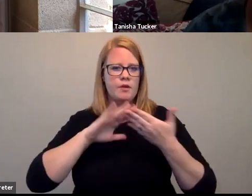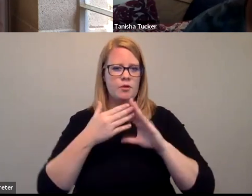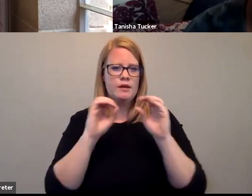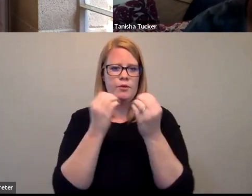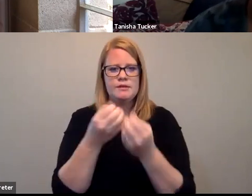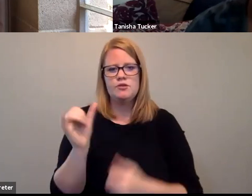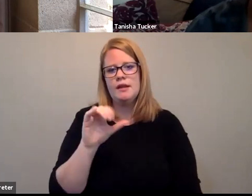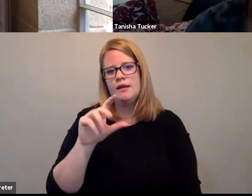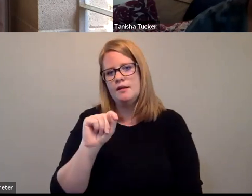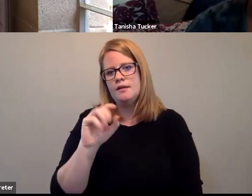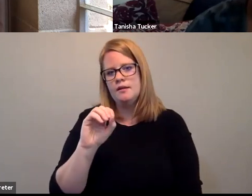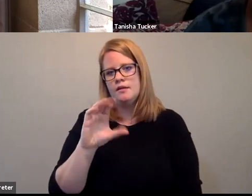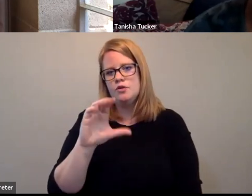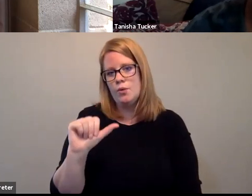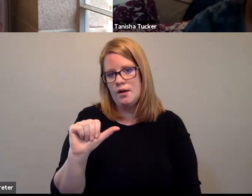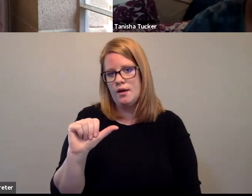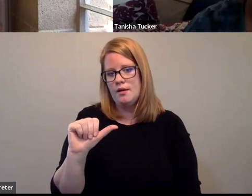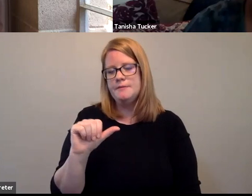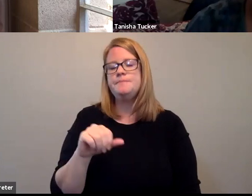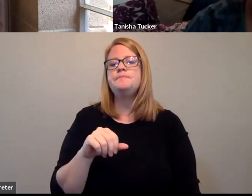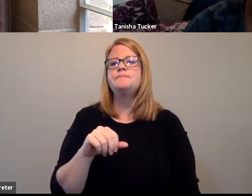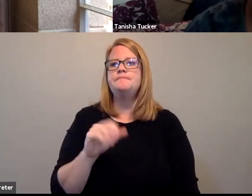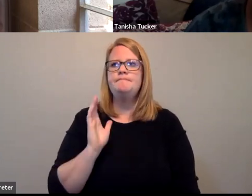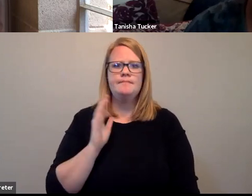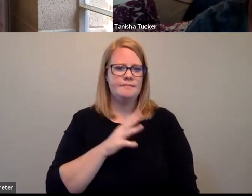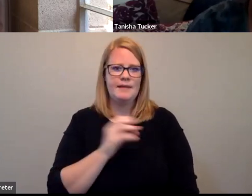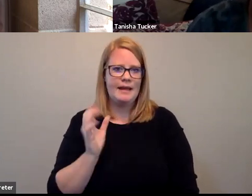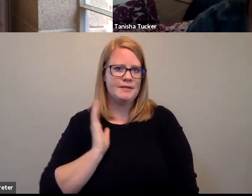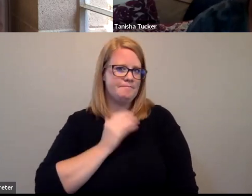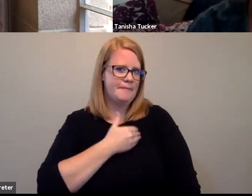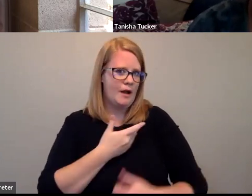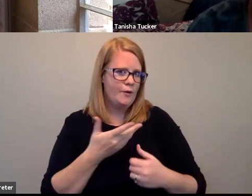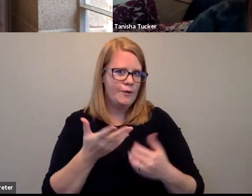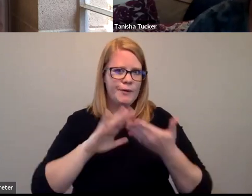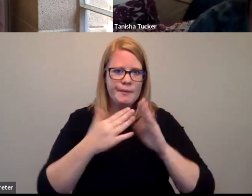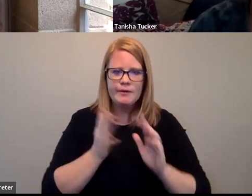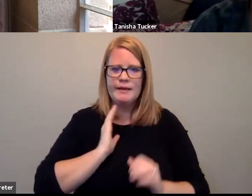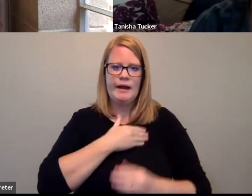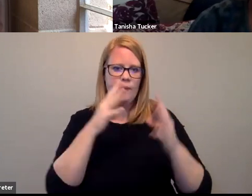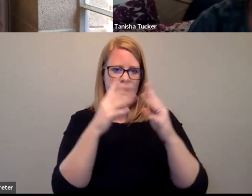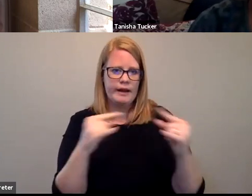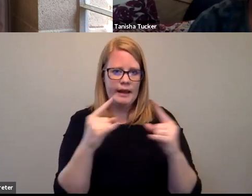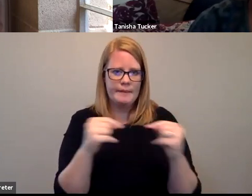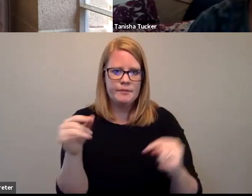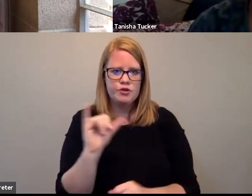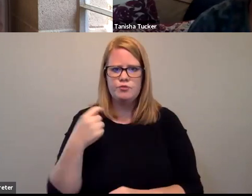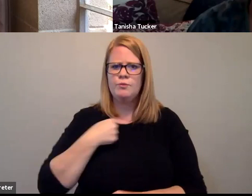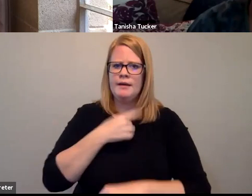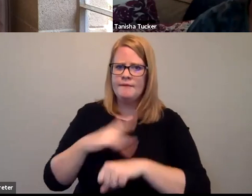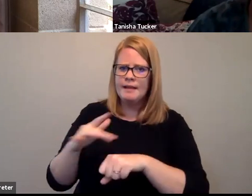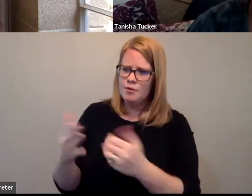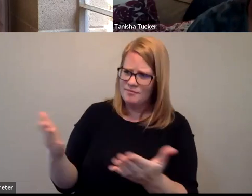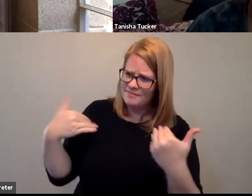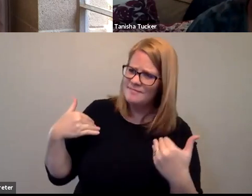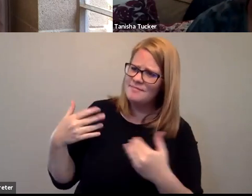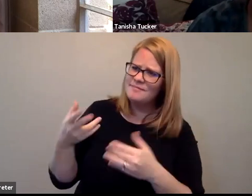us just kind of, saying, hey, we're here, contact us, and with now the internet, you're able to hop on